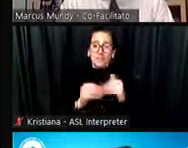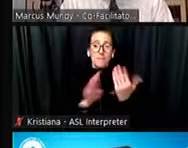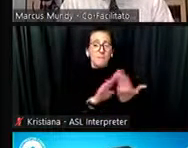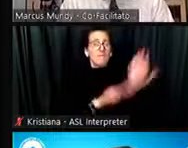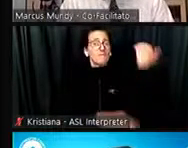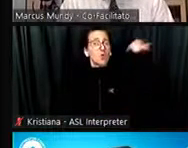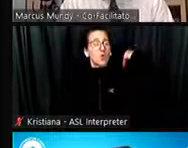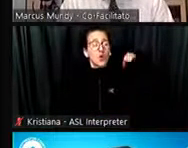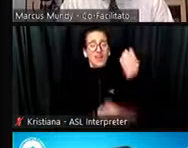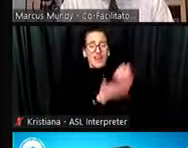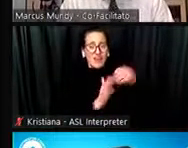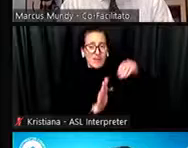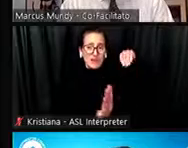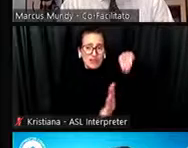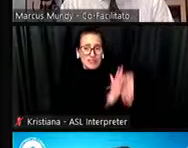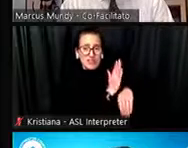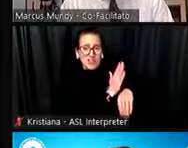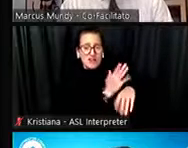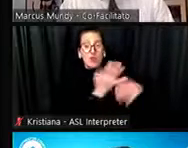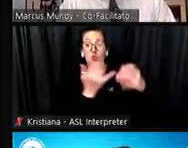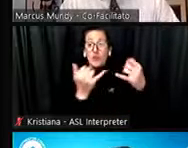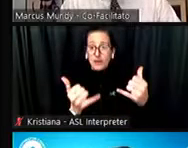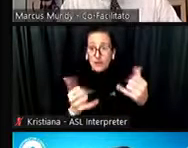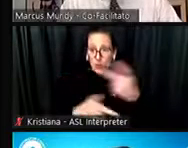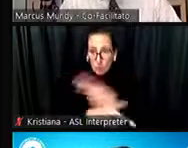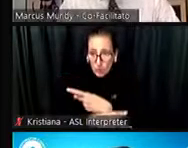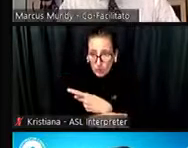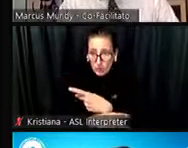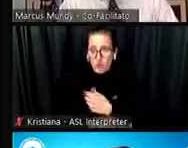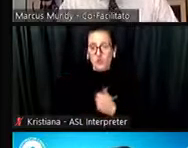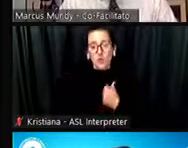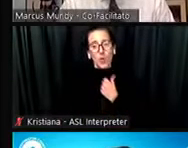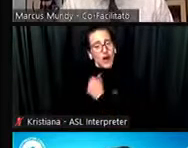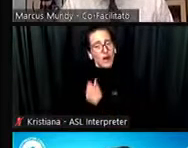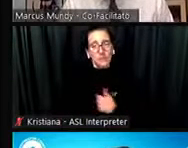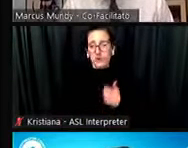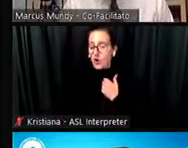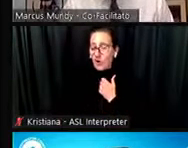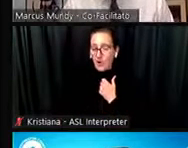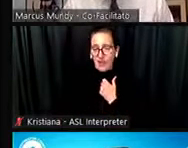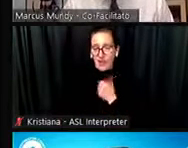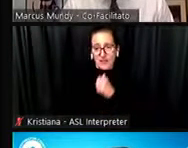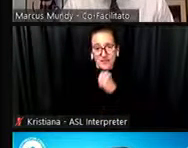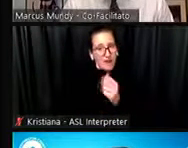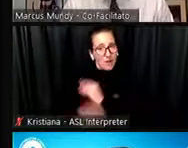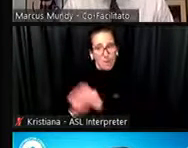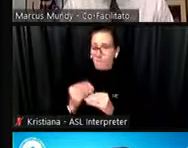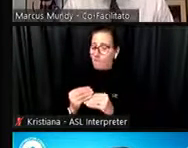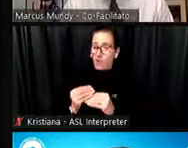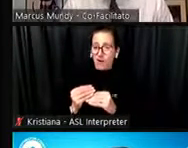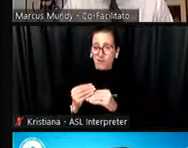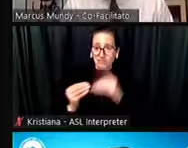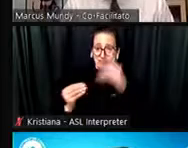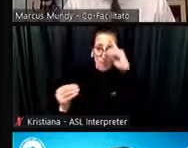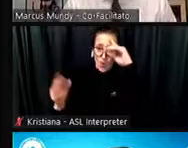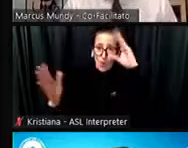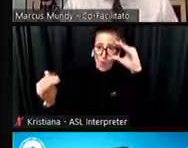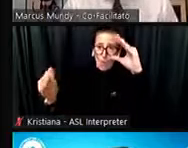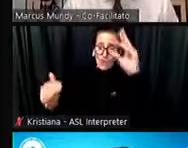hope. We're running very fast towards a cliff at the end of this